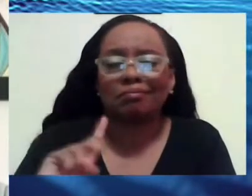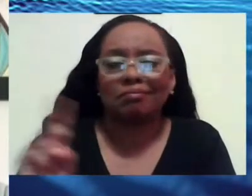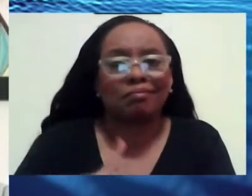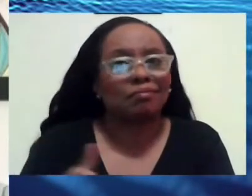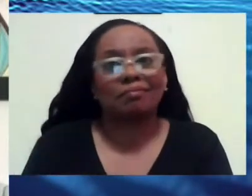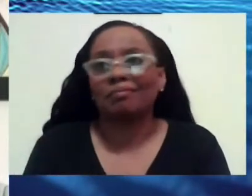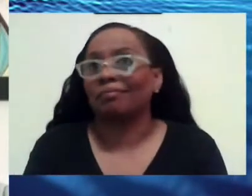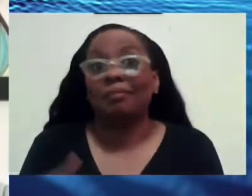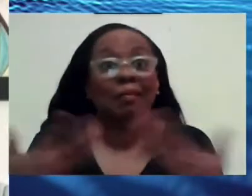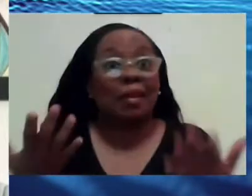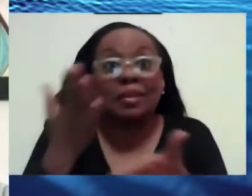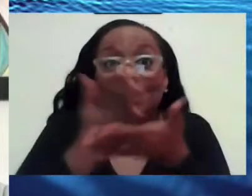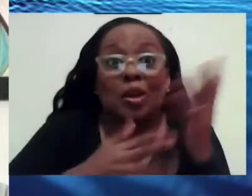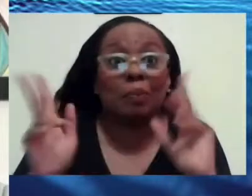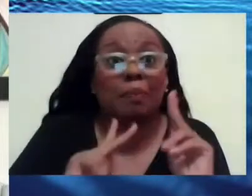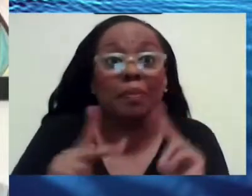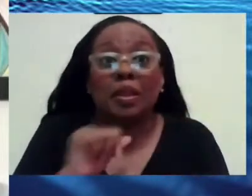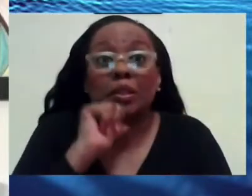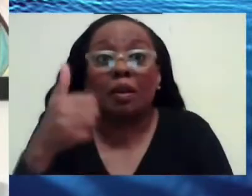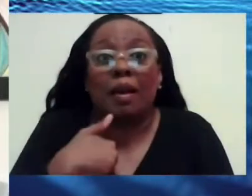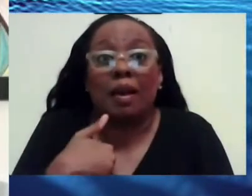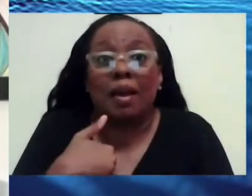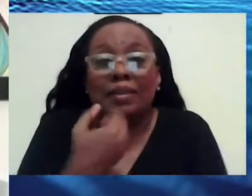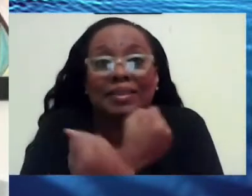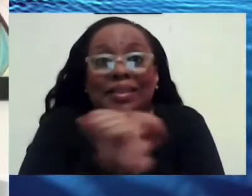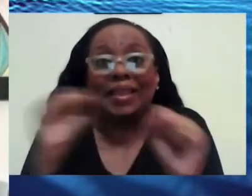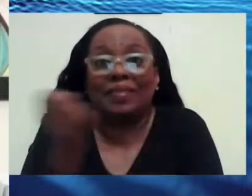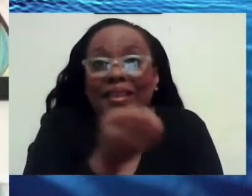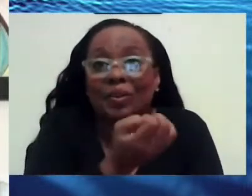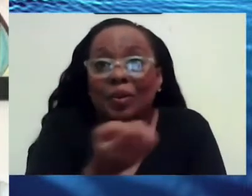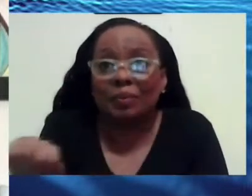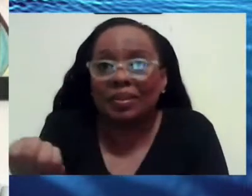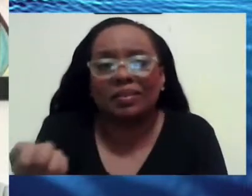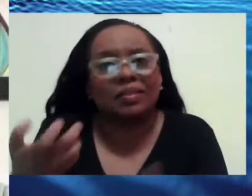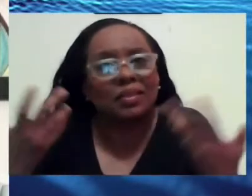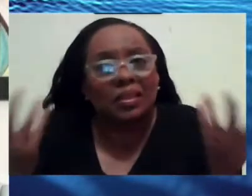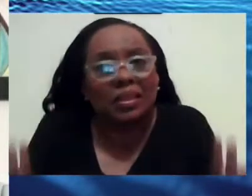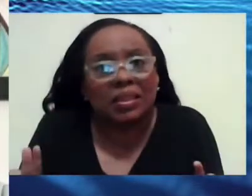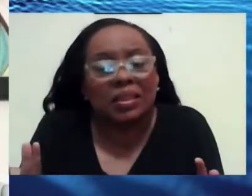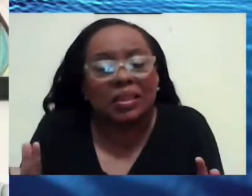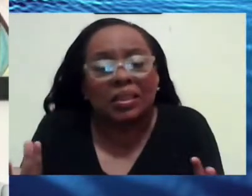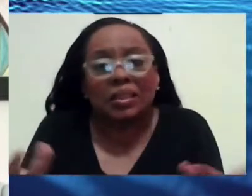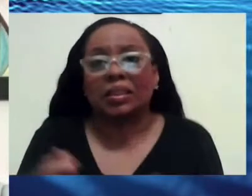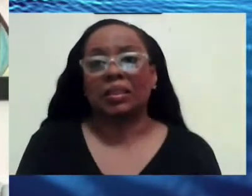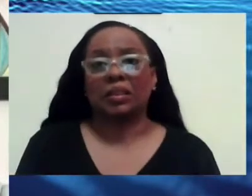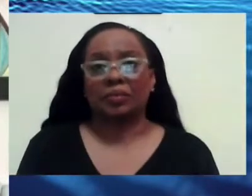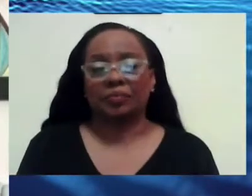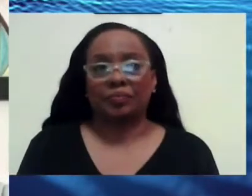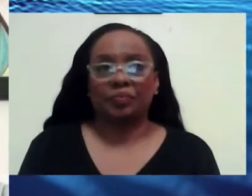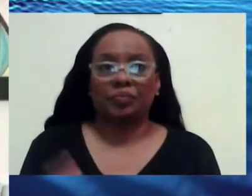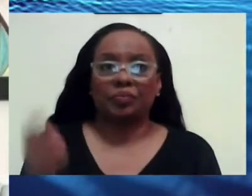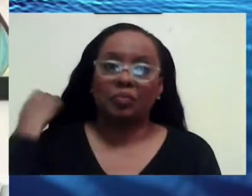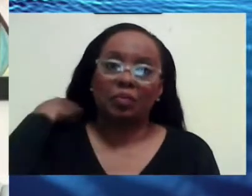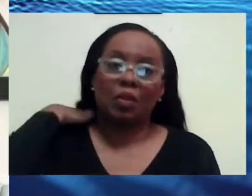appropriate equipment to be able to assist them in clearing the guttering. We also recognize that we're going to need